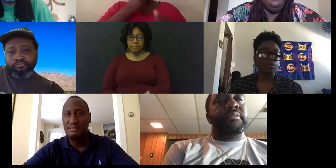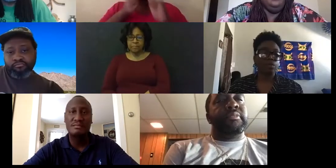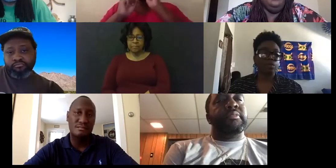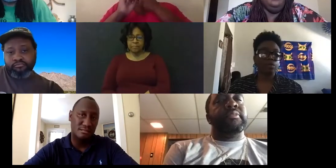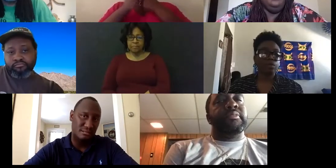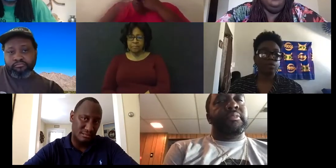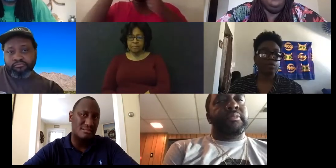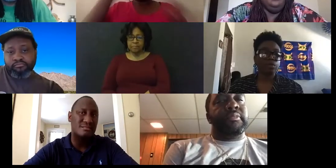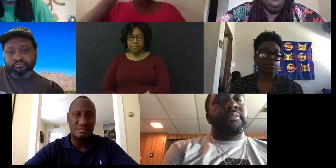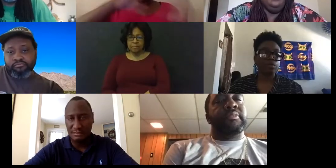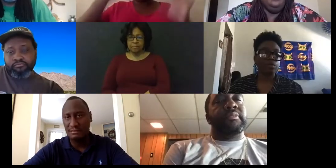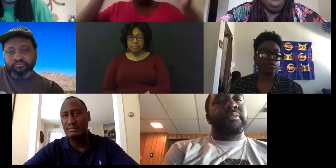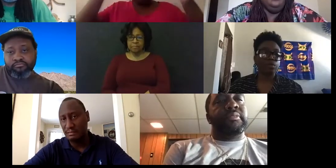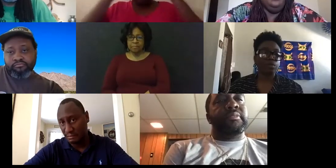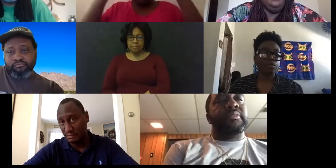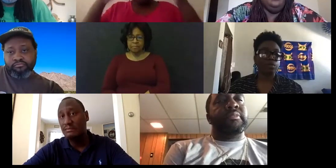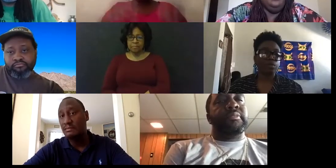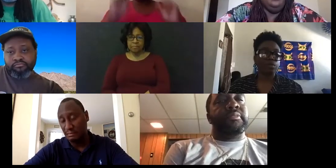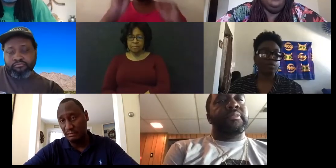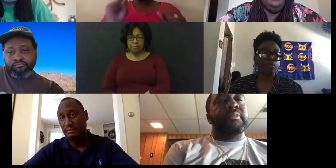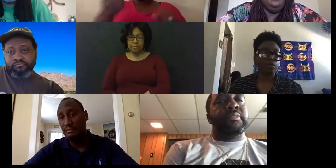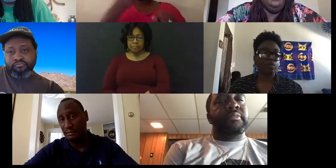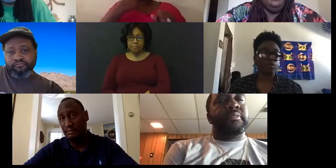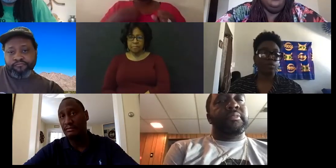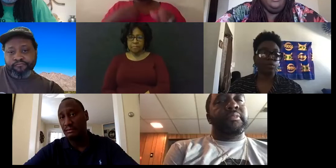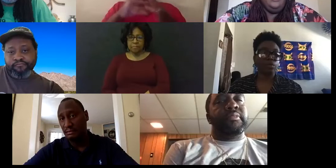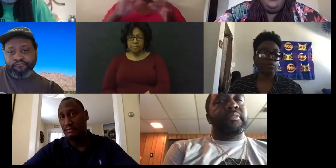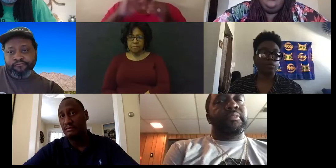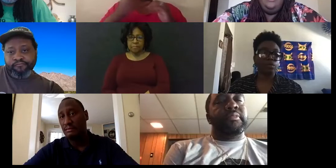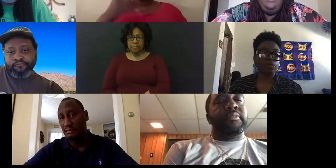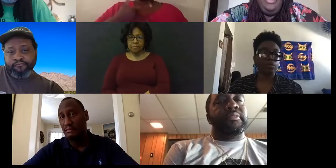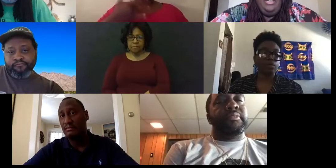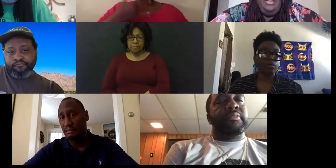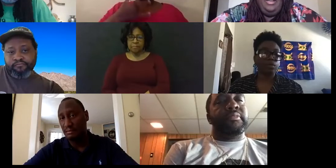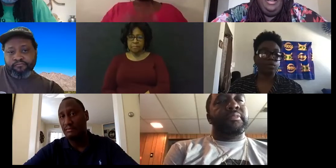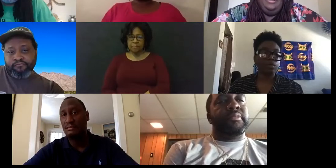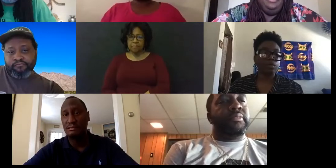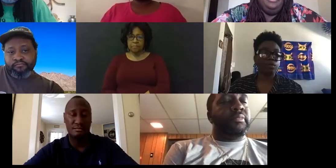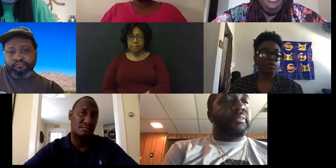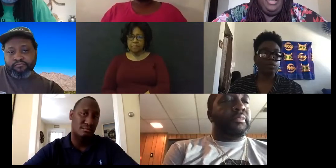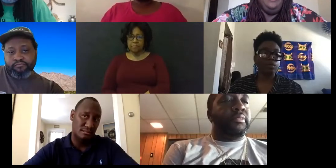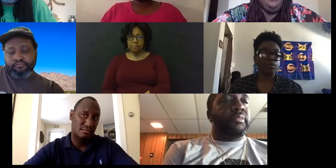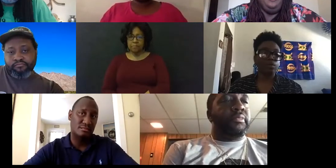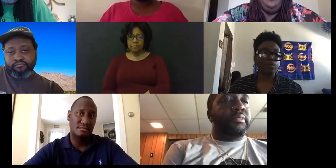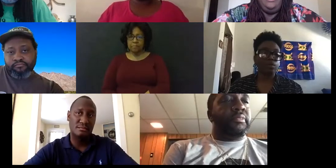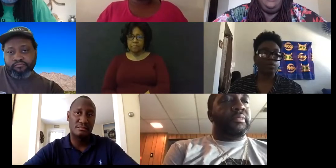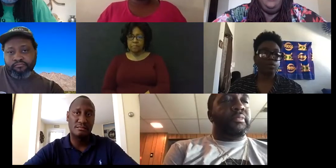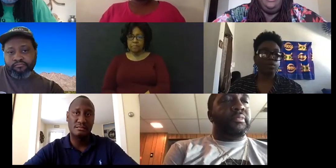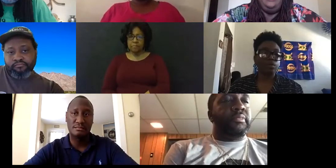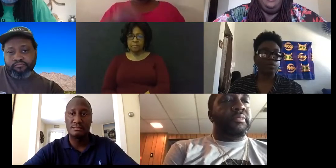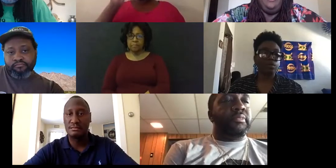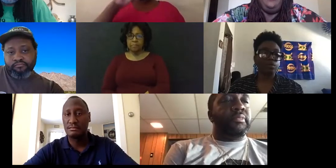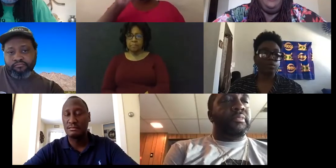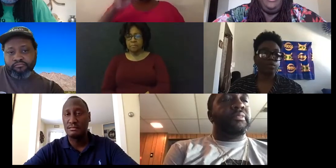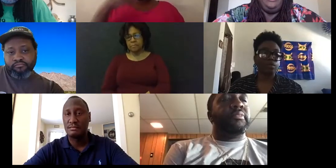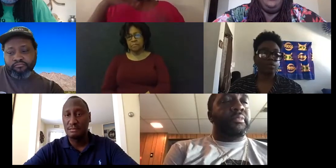violence? So how do you, can you give us a quick, how you felt? Yeah, I mean, I was born with my disability,